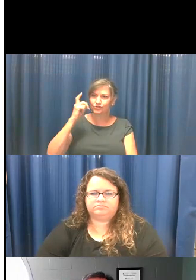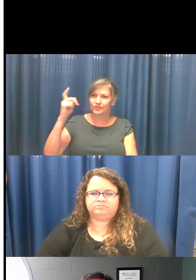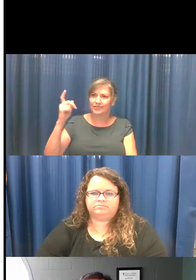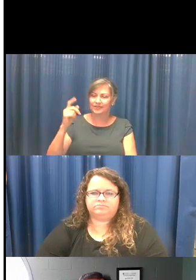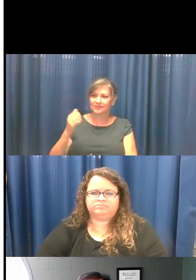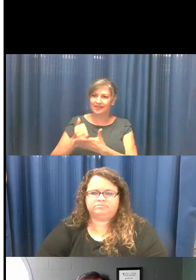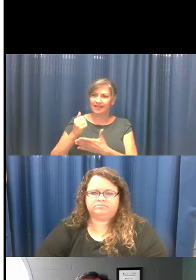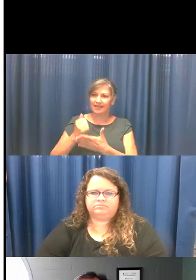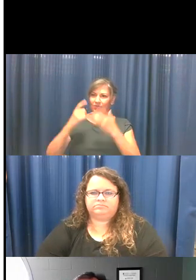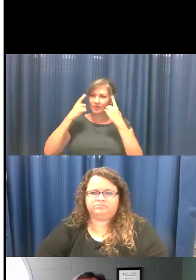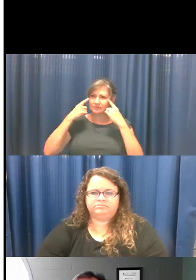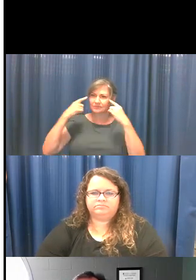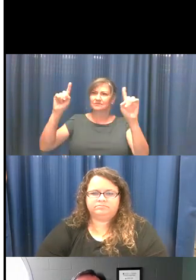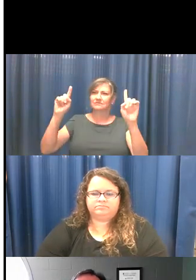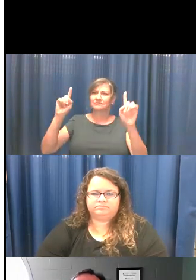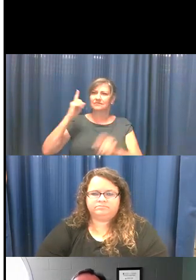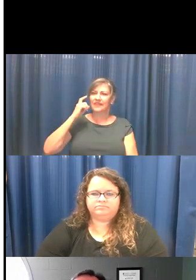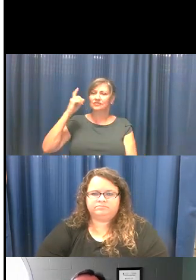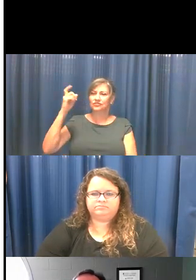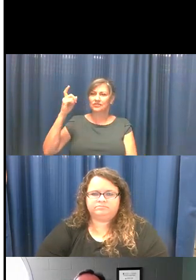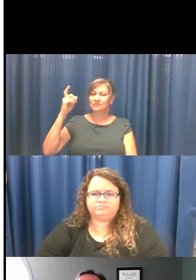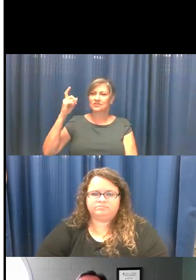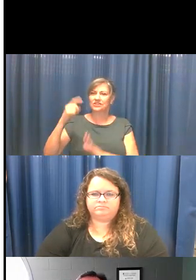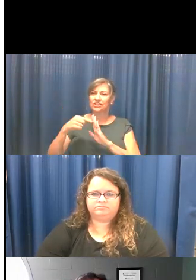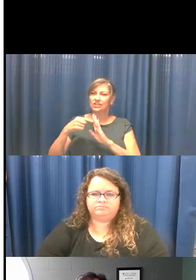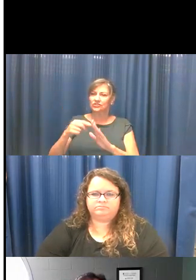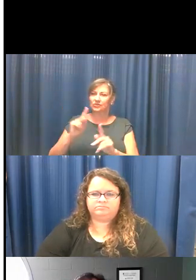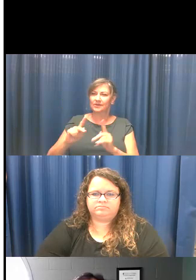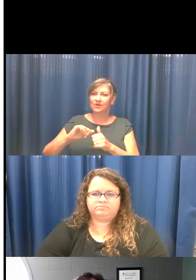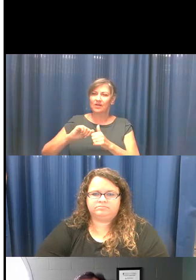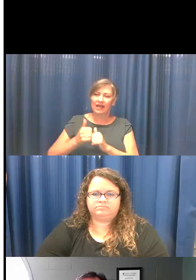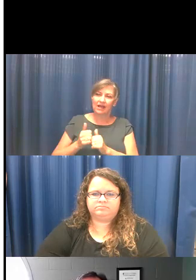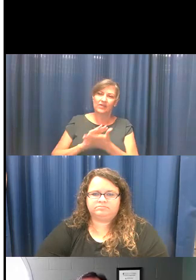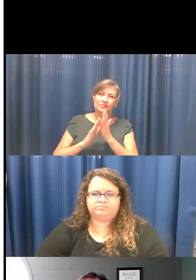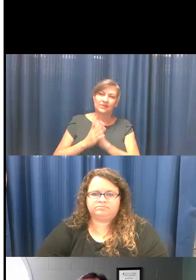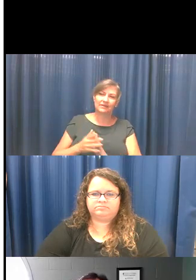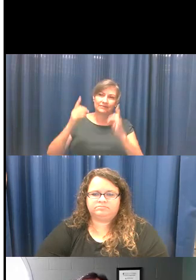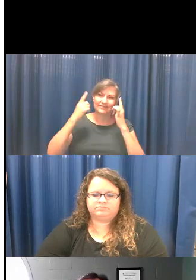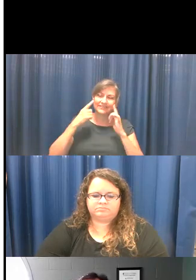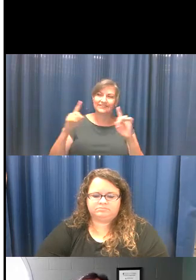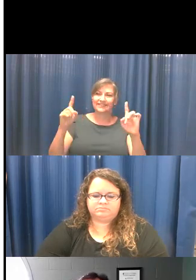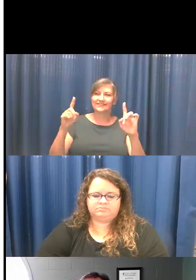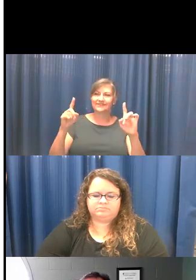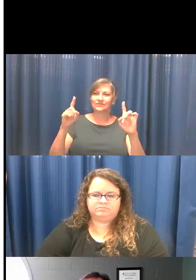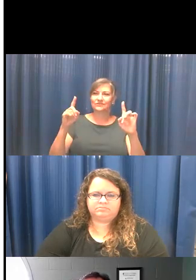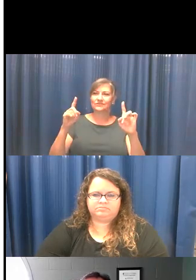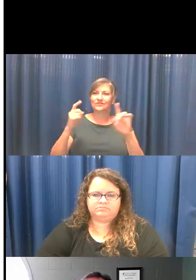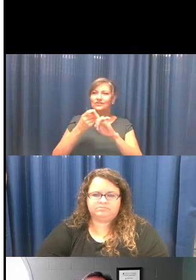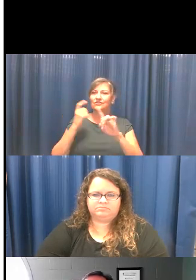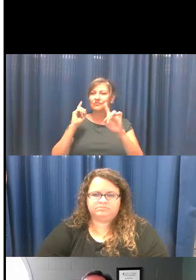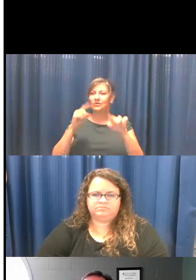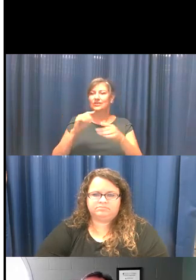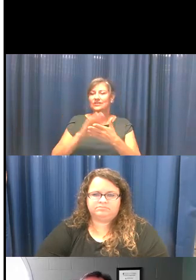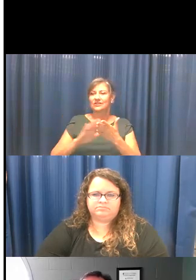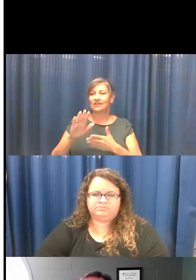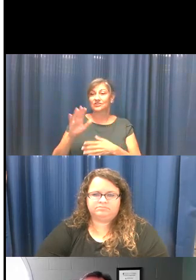them reach those dreams, and to show people how they can be successful at the endeavor of going to college. And with that, I will